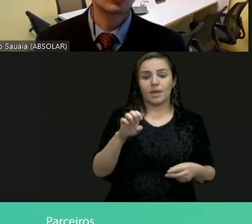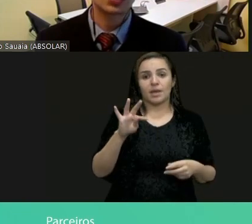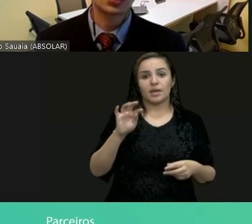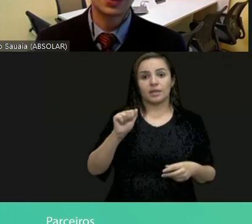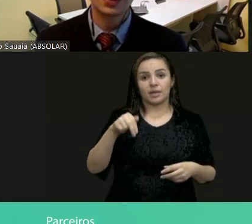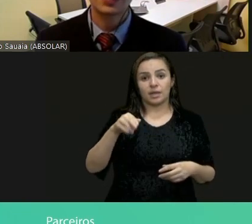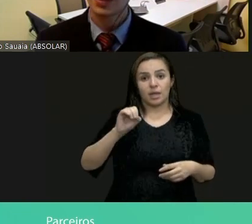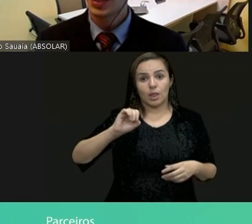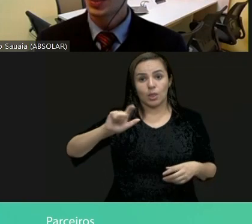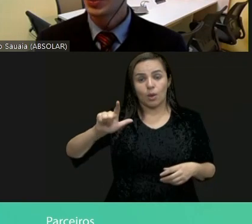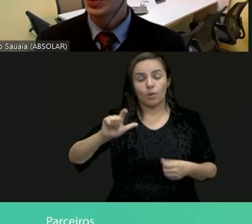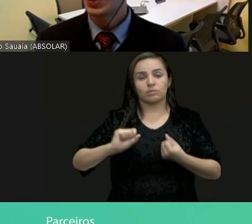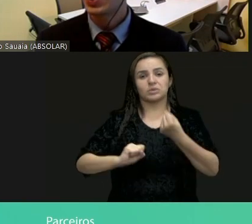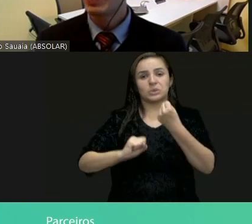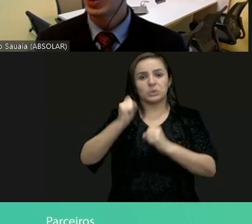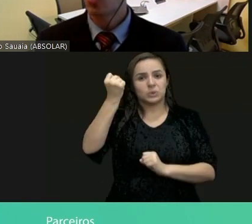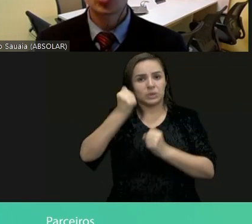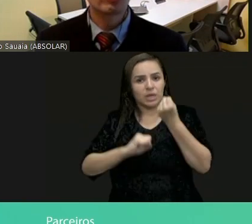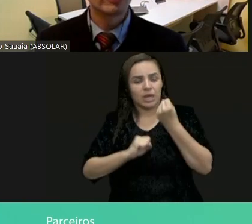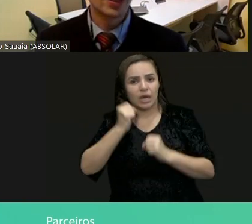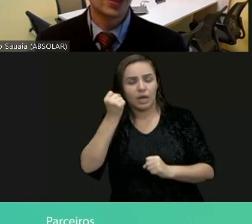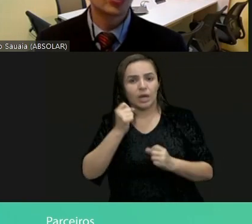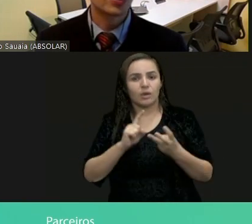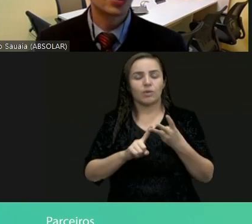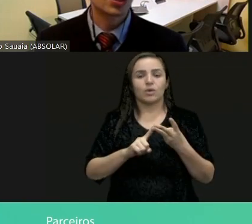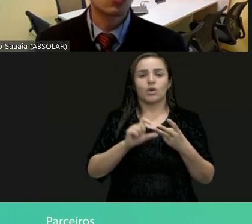for other industrial uses,